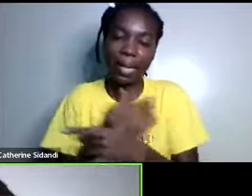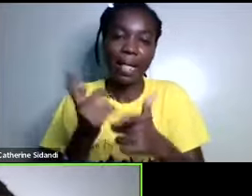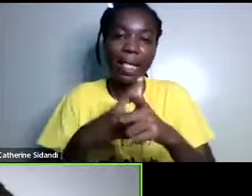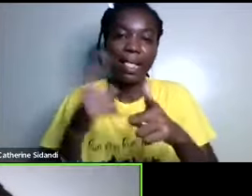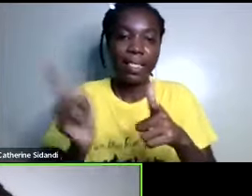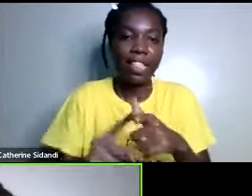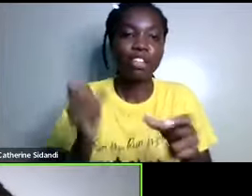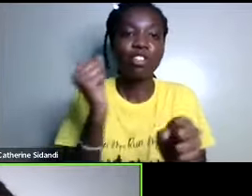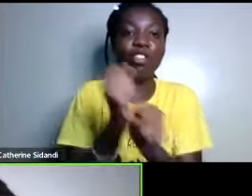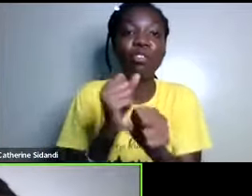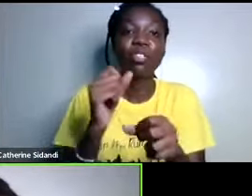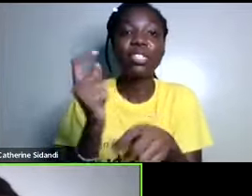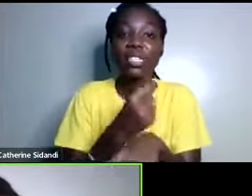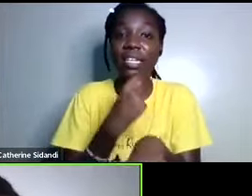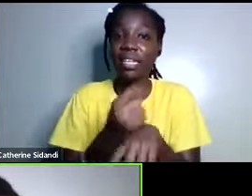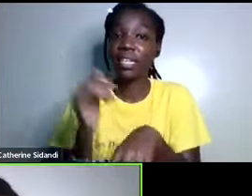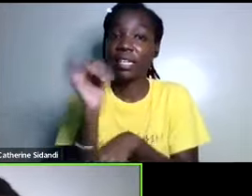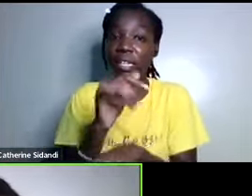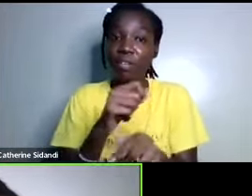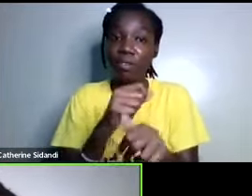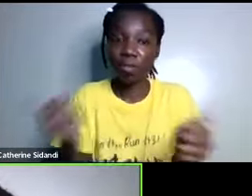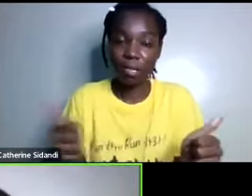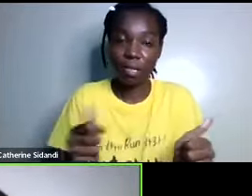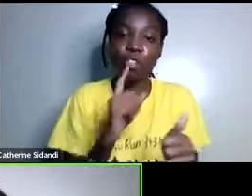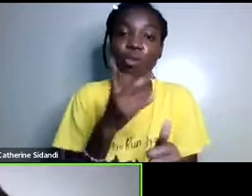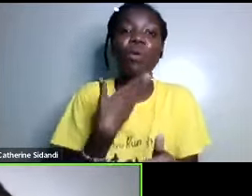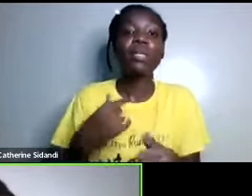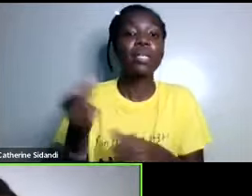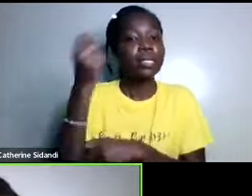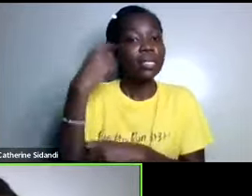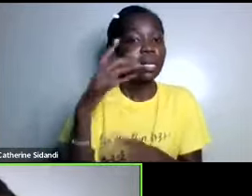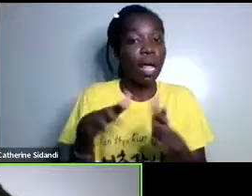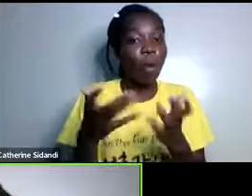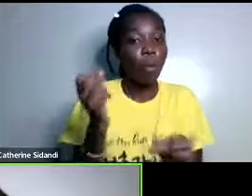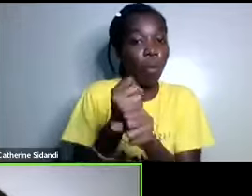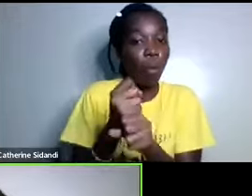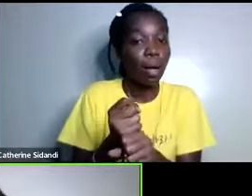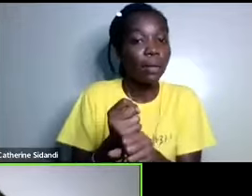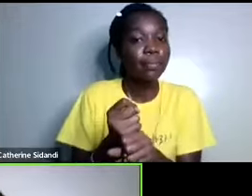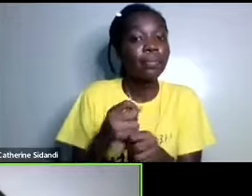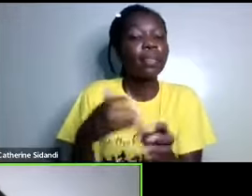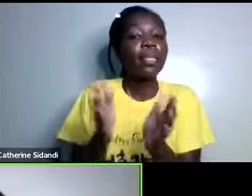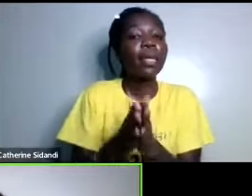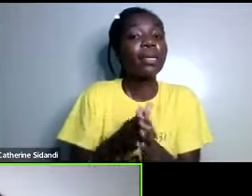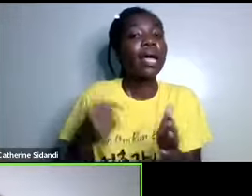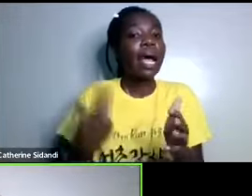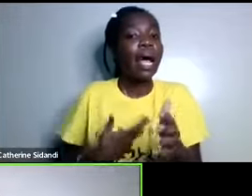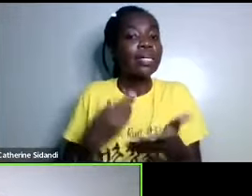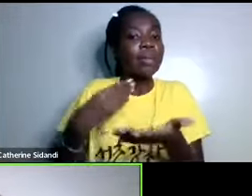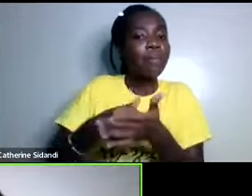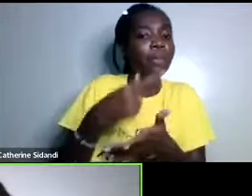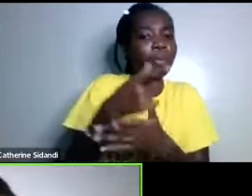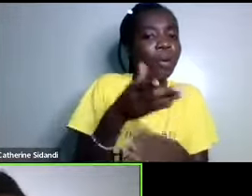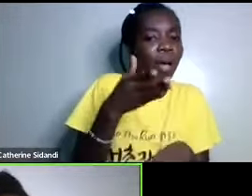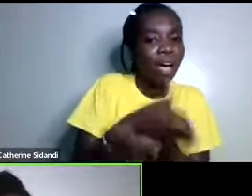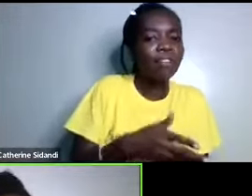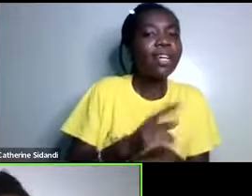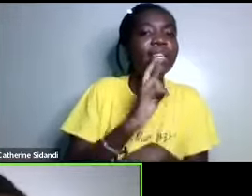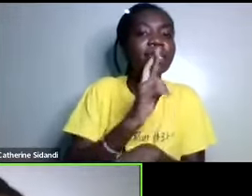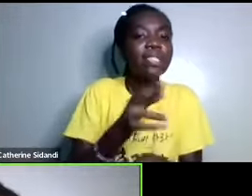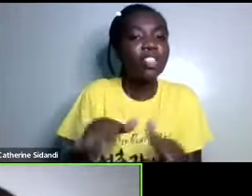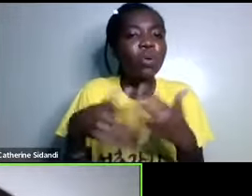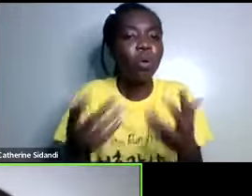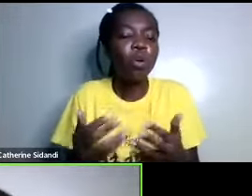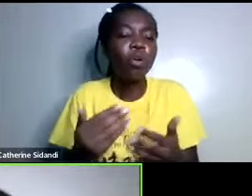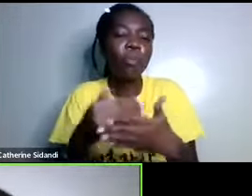properly and to just to understand how it all works out. And I can see David asking, do we pay you after the results or do we pay you before?